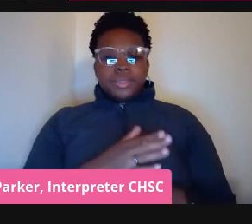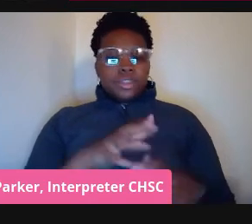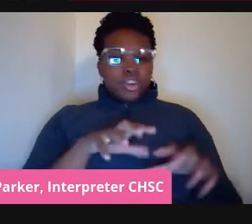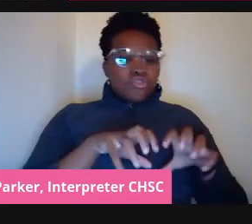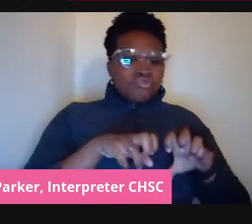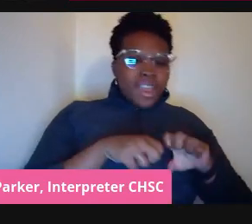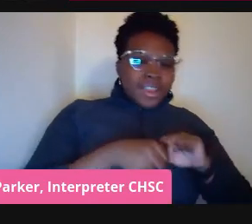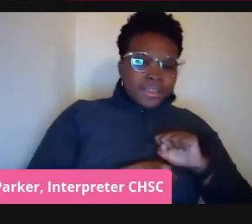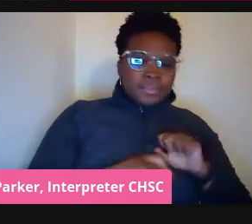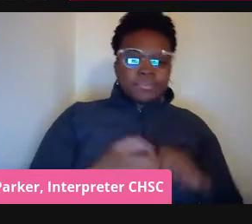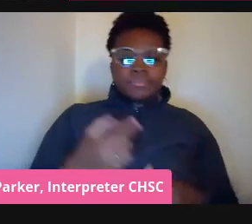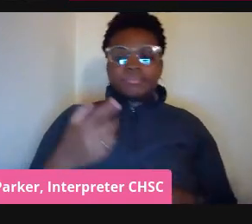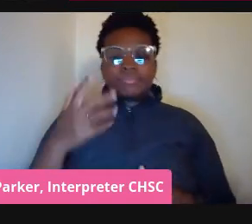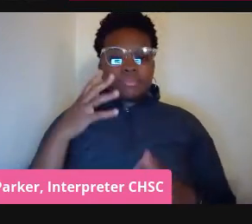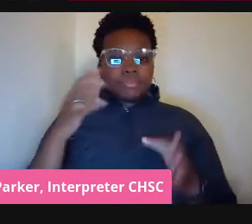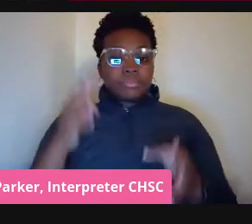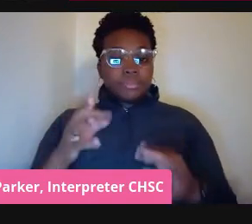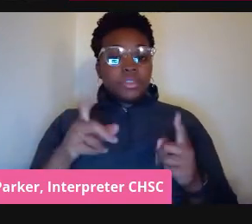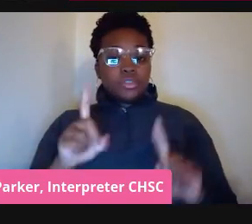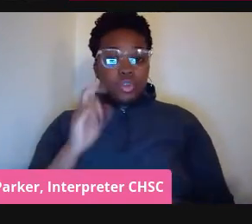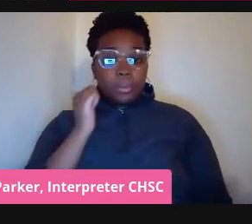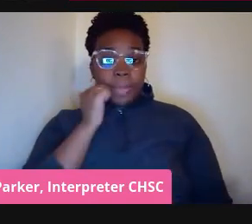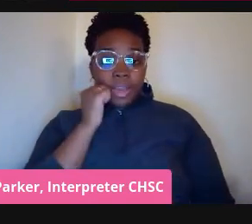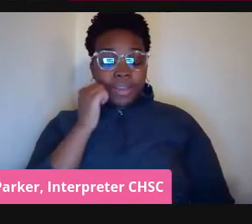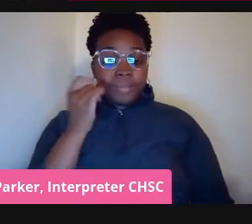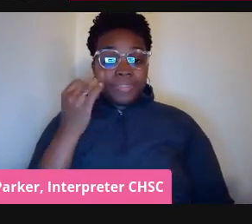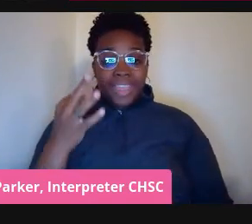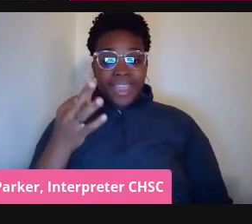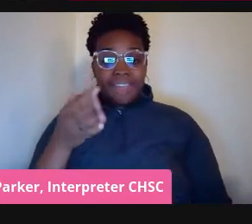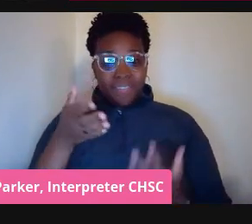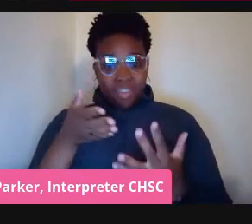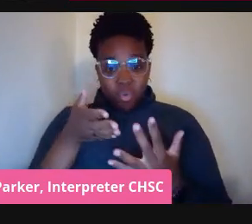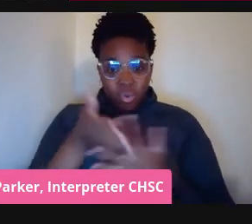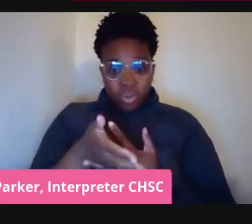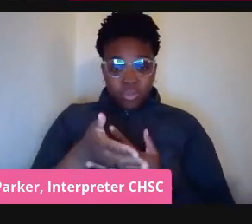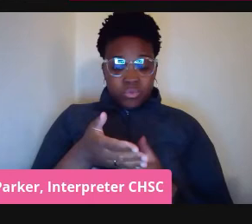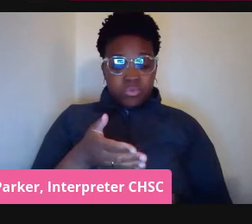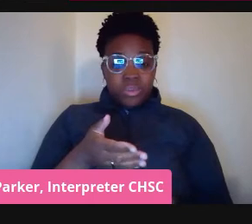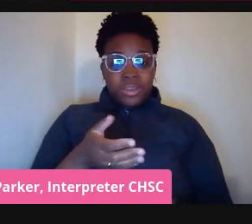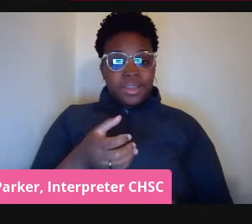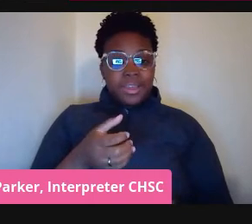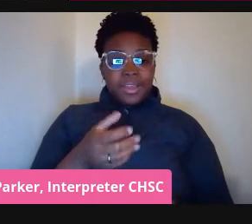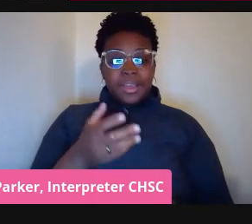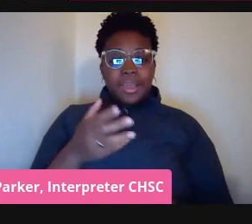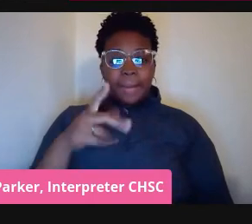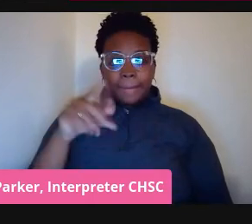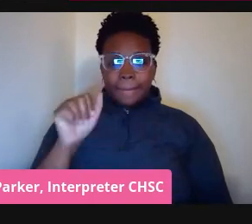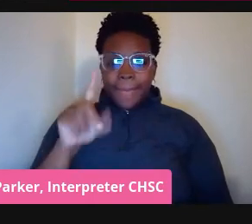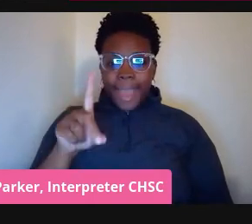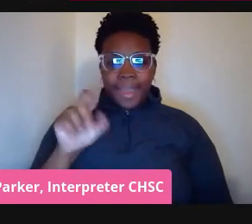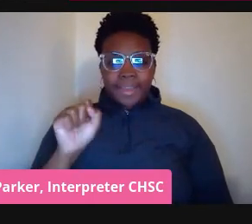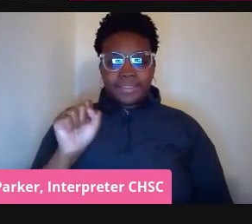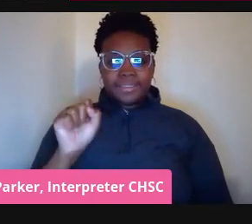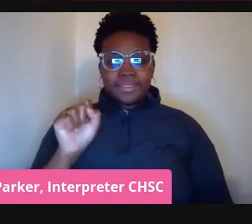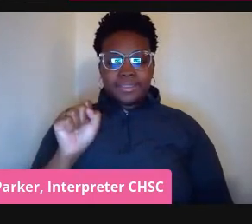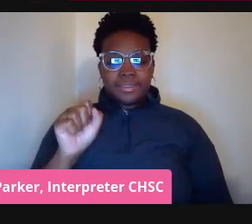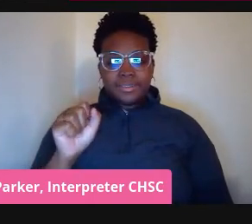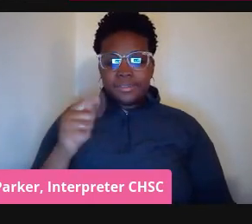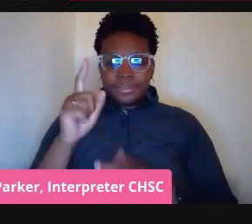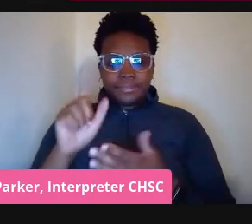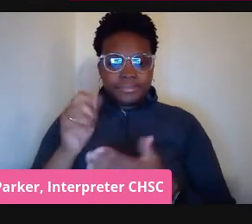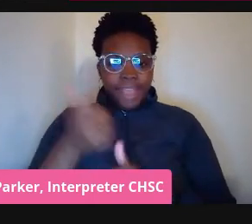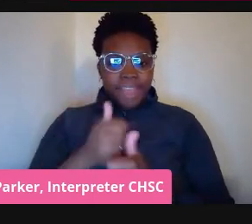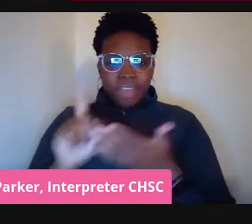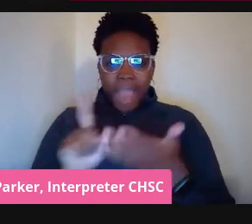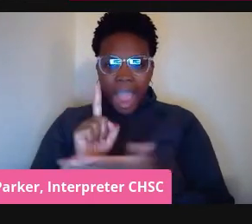cramping, definitely during the period, if you are soaking through an unusual amount of pads in an hour, you know, you